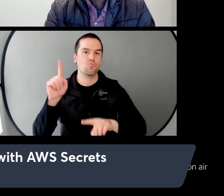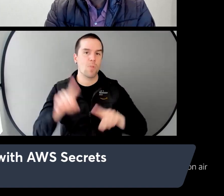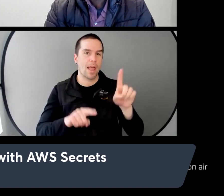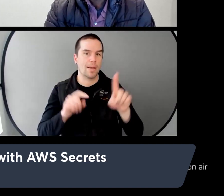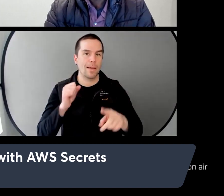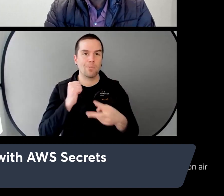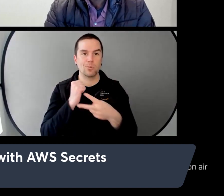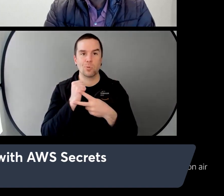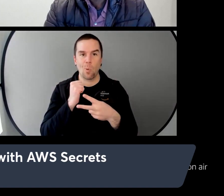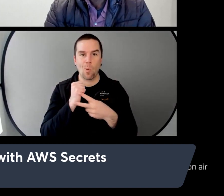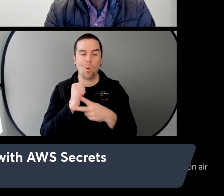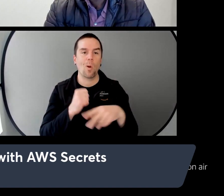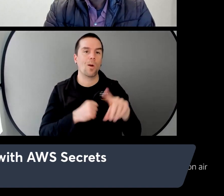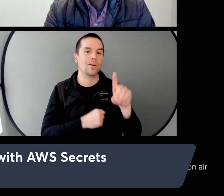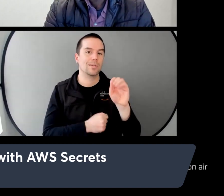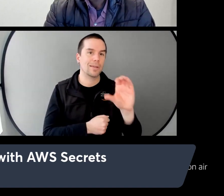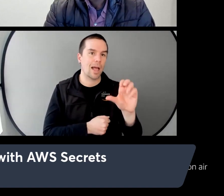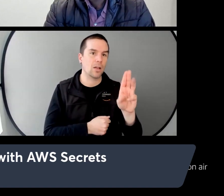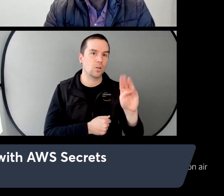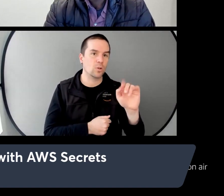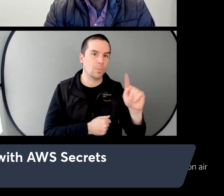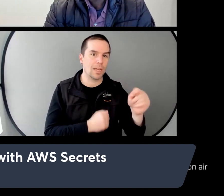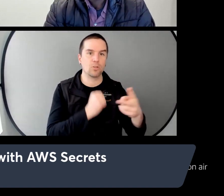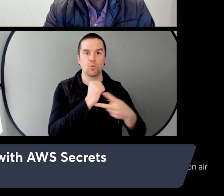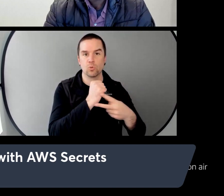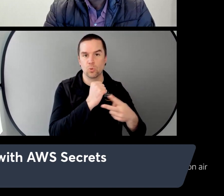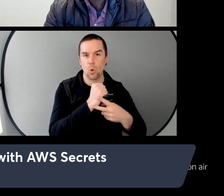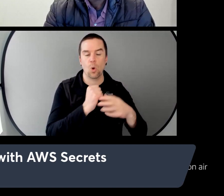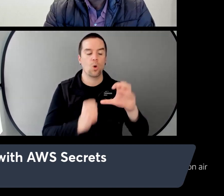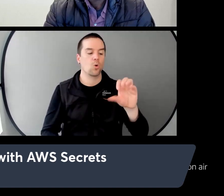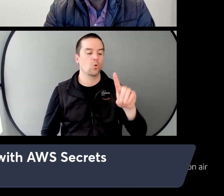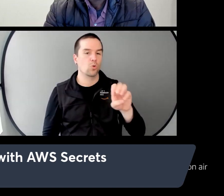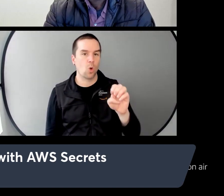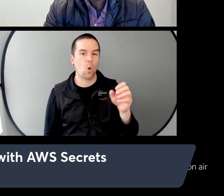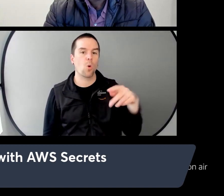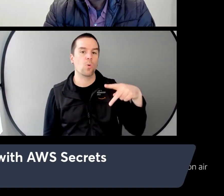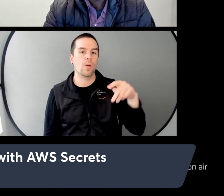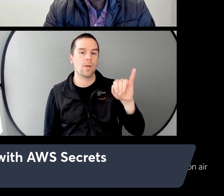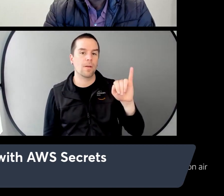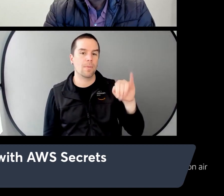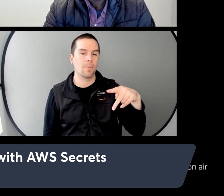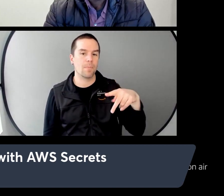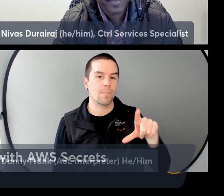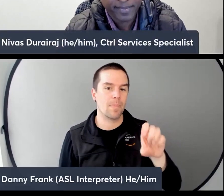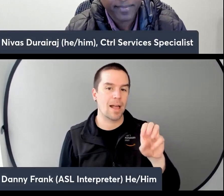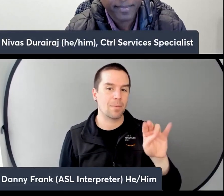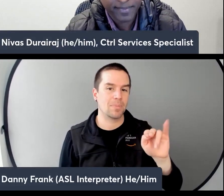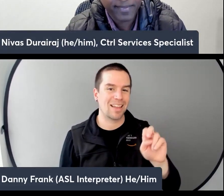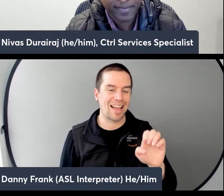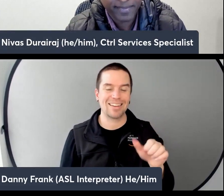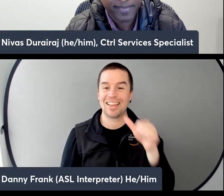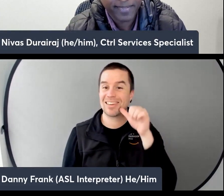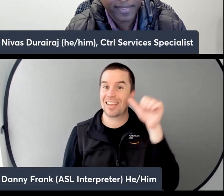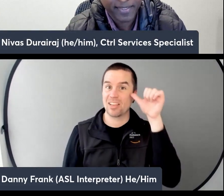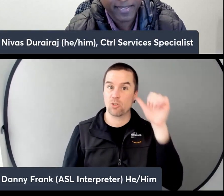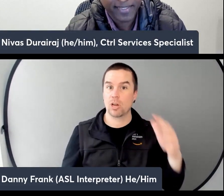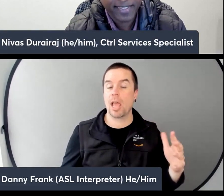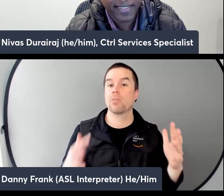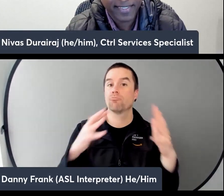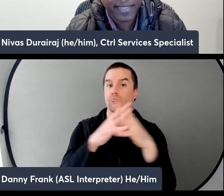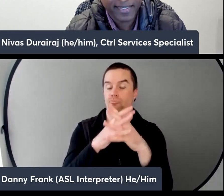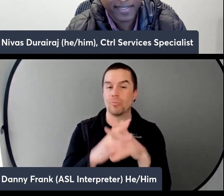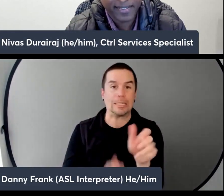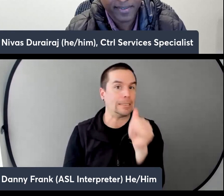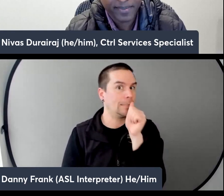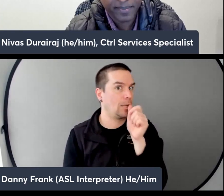code pipeline. And then just yesterday, actually, we launched an integration with Secrets Manager and KMS. So now you